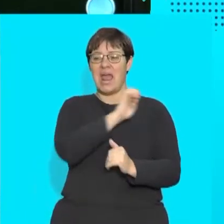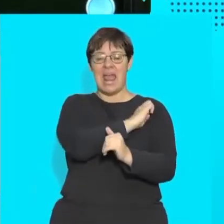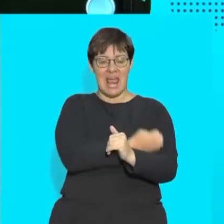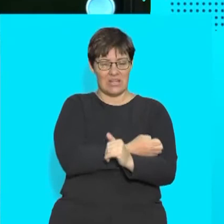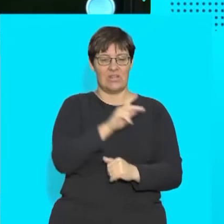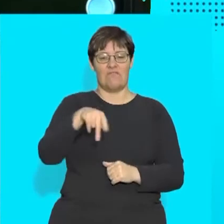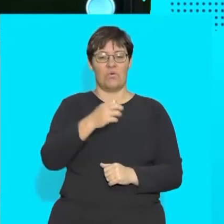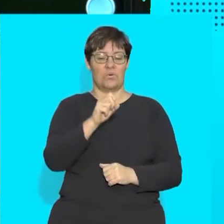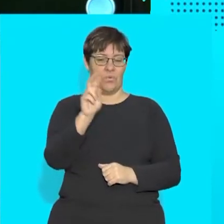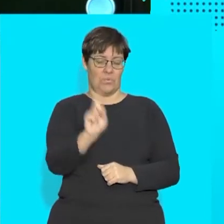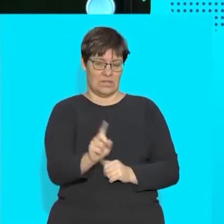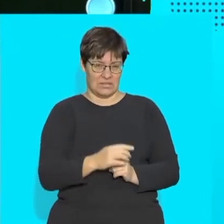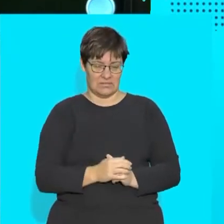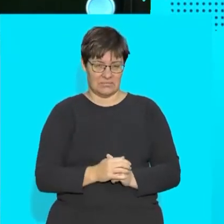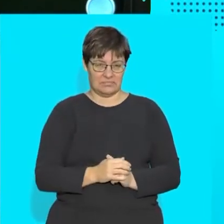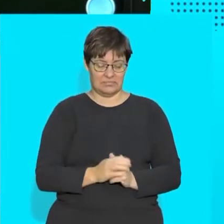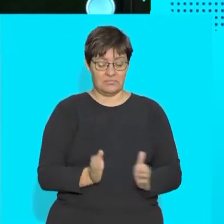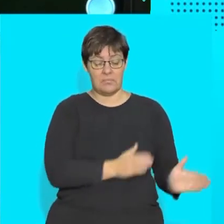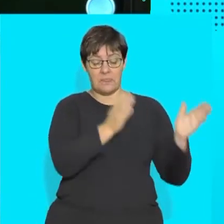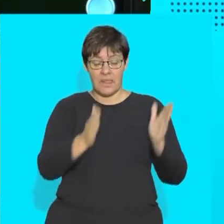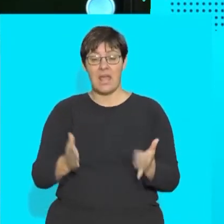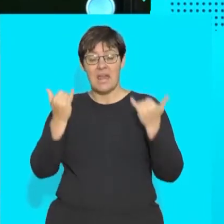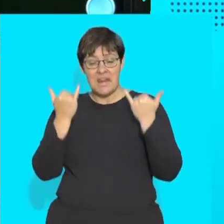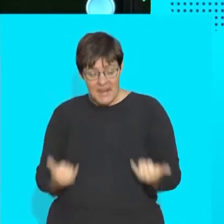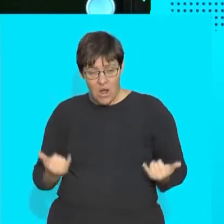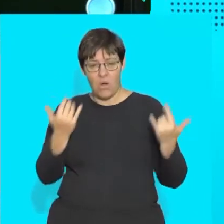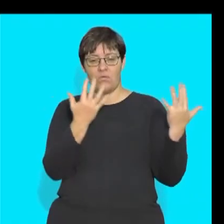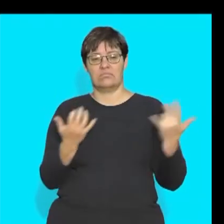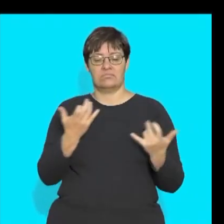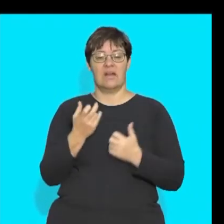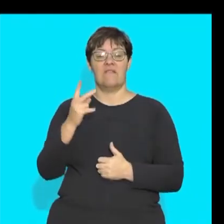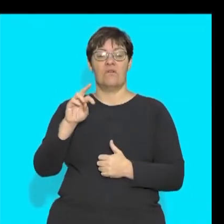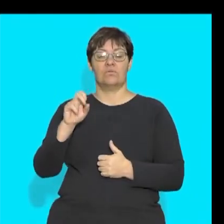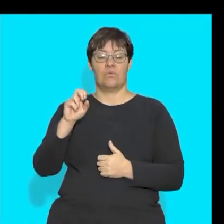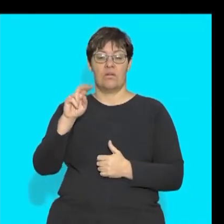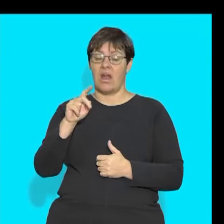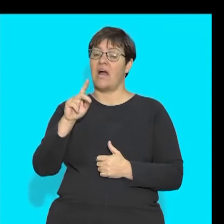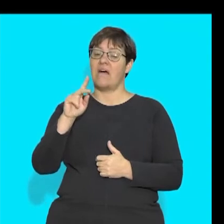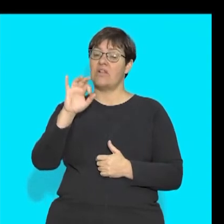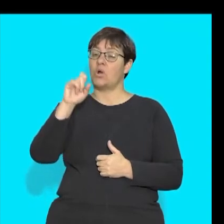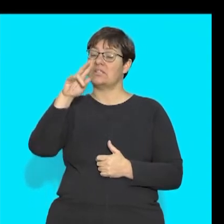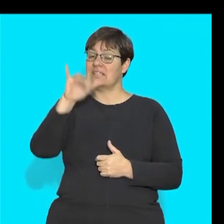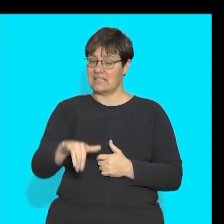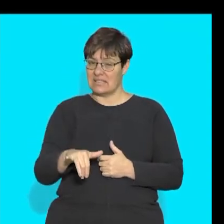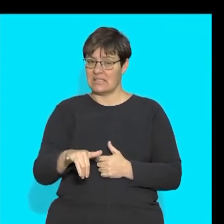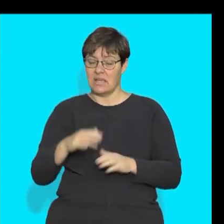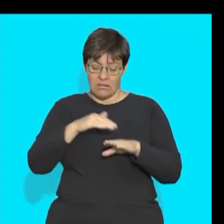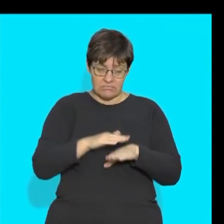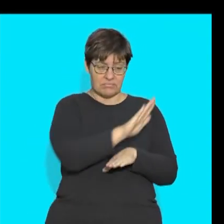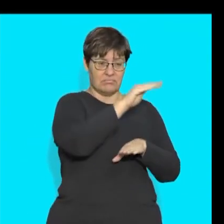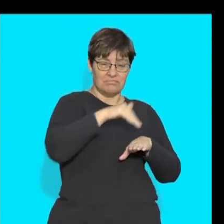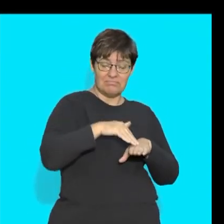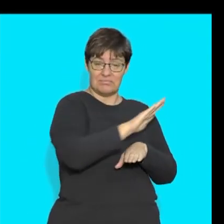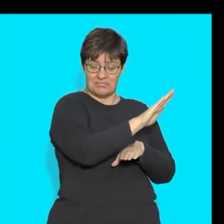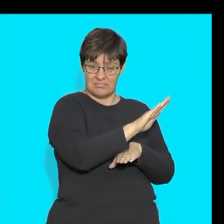the energy of the photons are. And now they say calculate the velocity of the electrons ejected from the surface